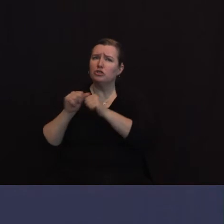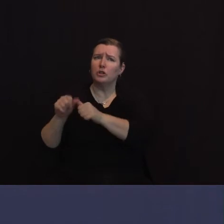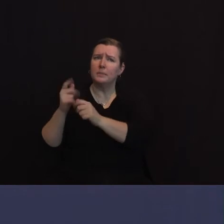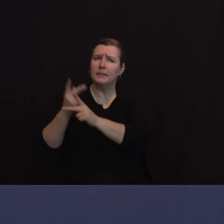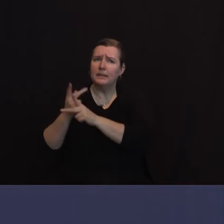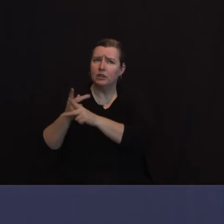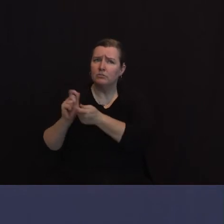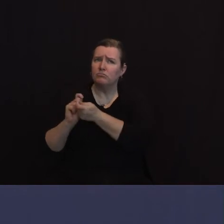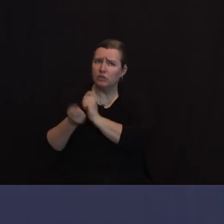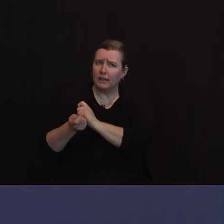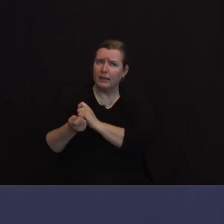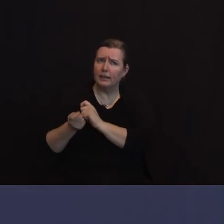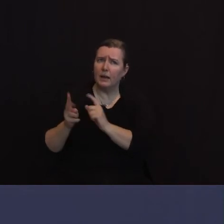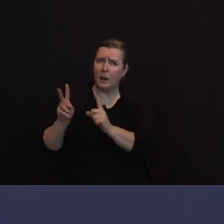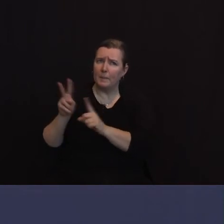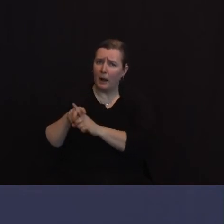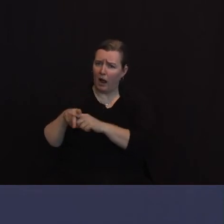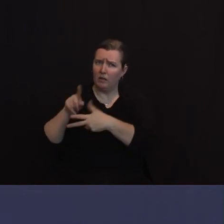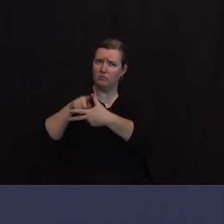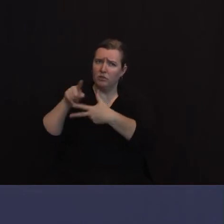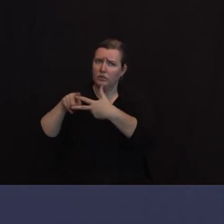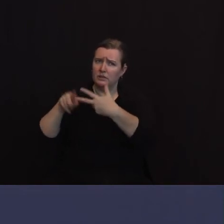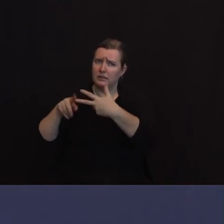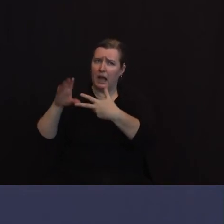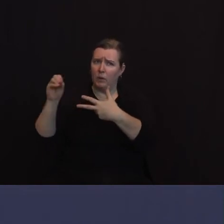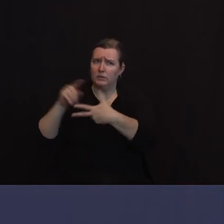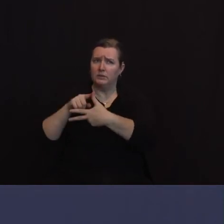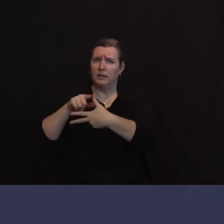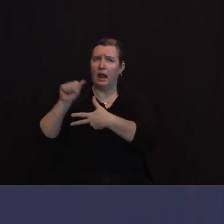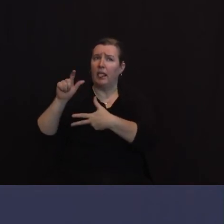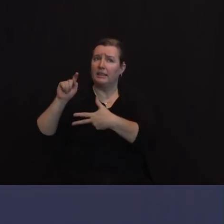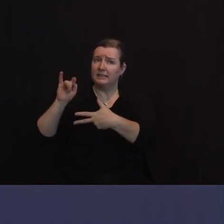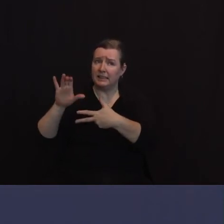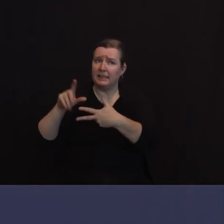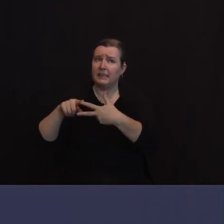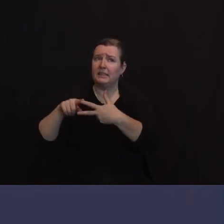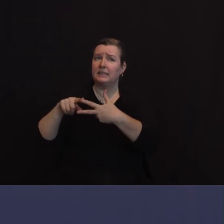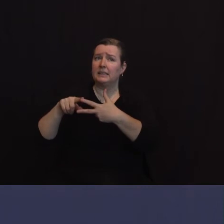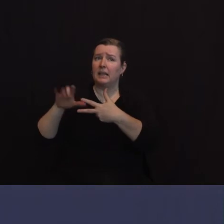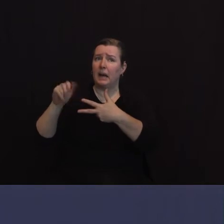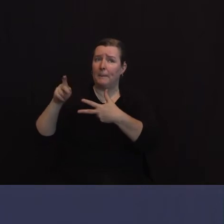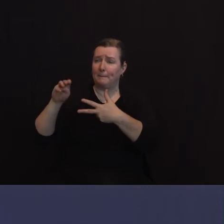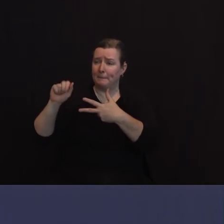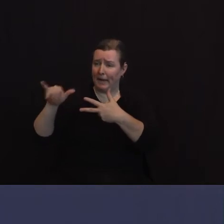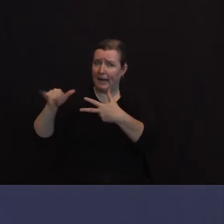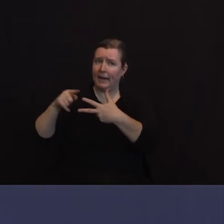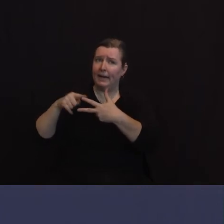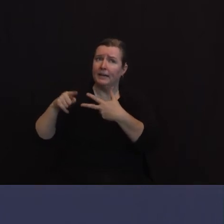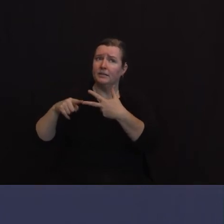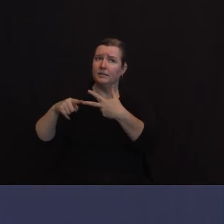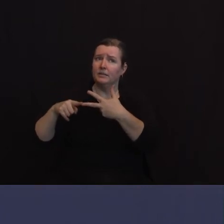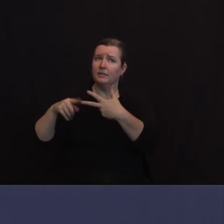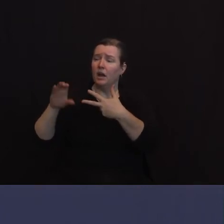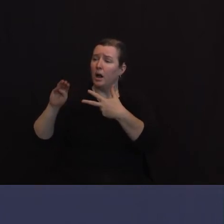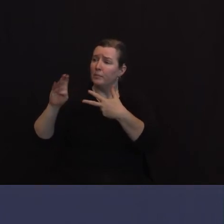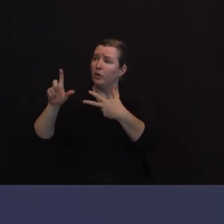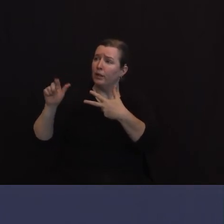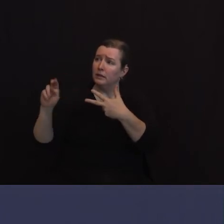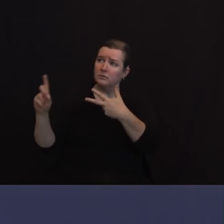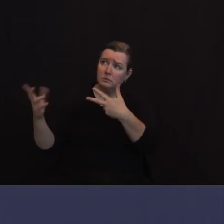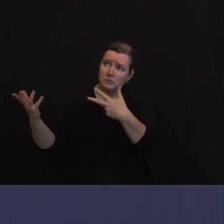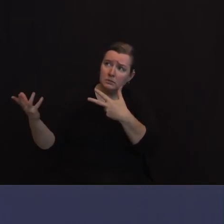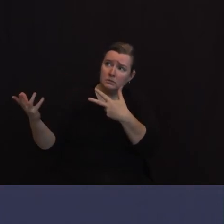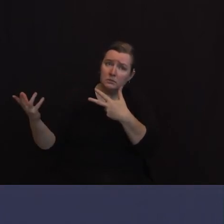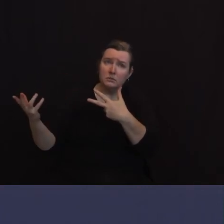Atlantic, Cape May, and Cumberland? I will start on a couple of comments, and I think Judy turn it to you if that's